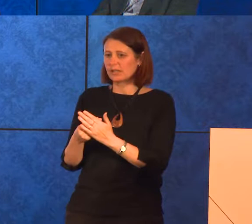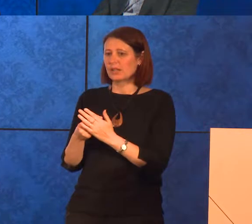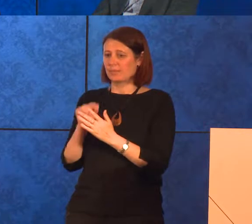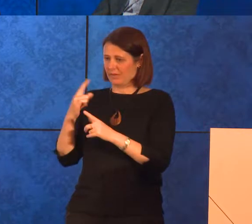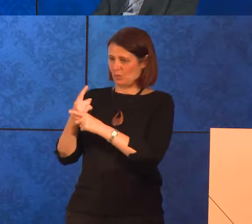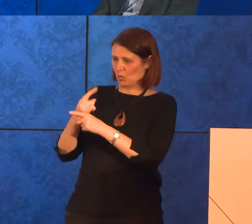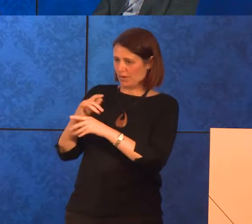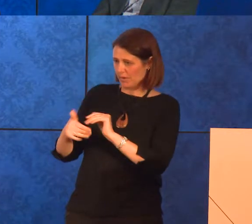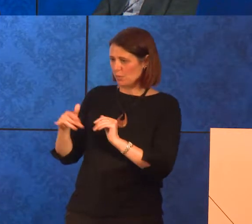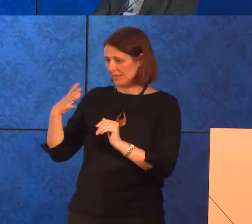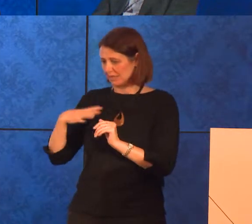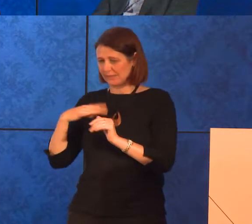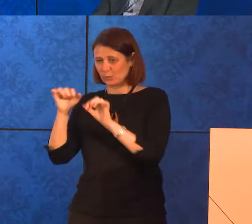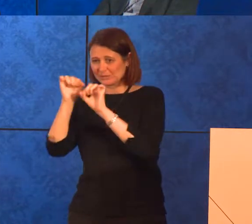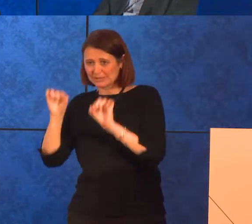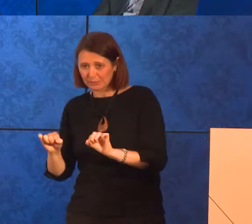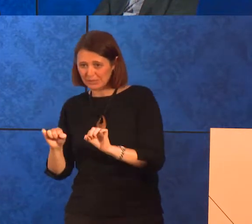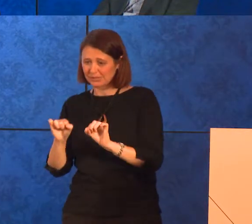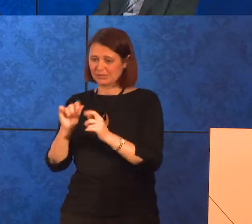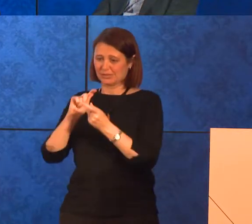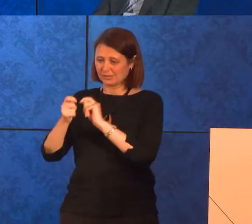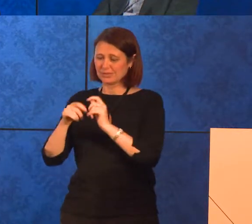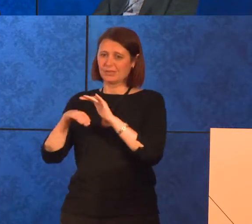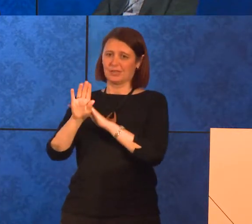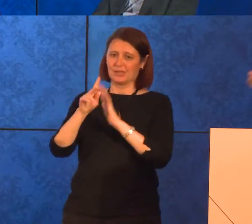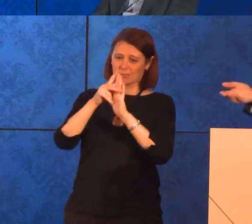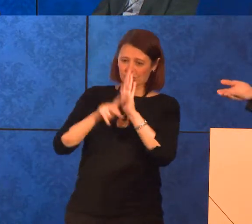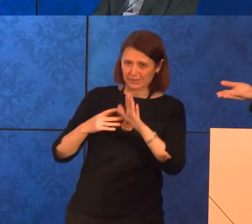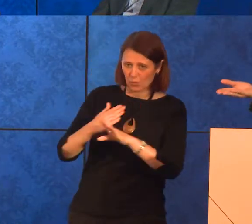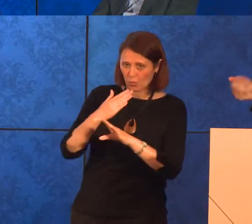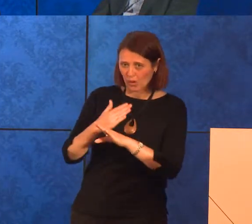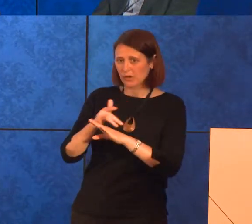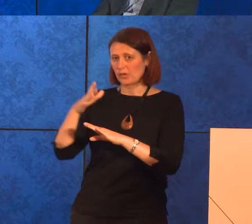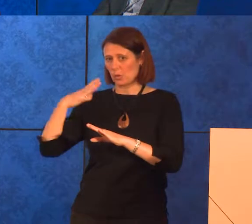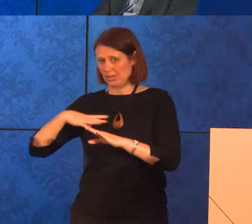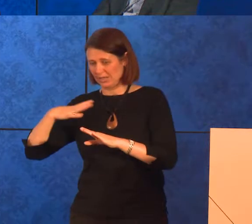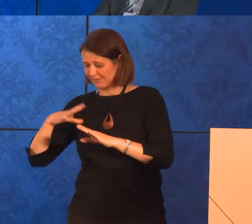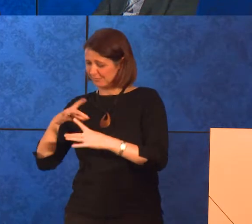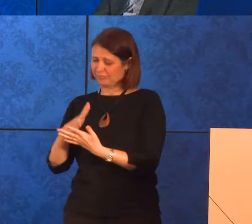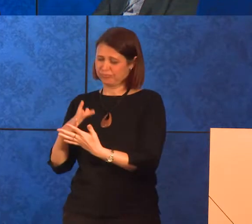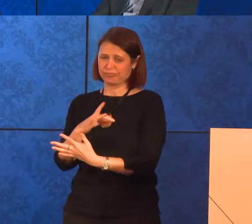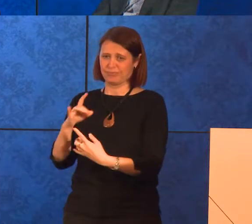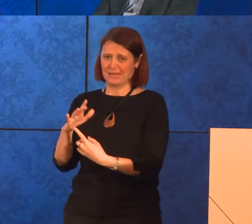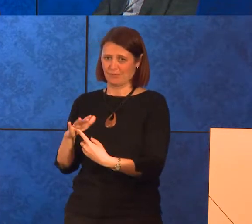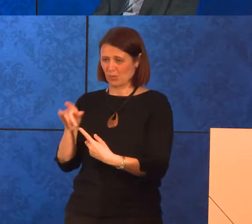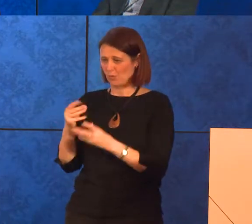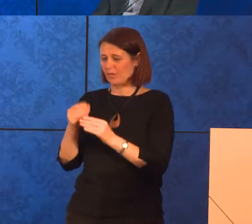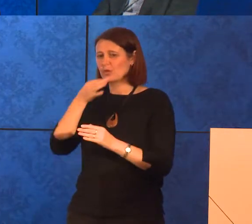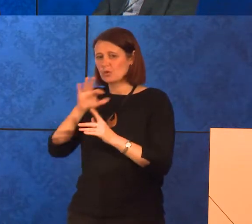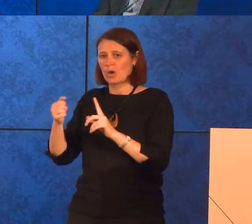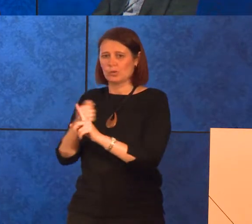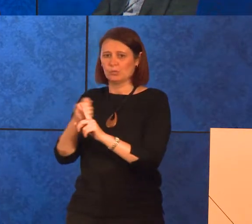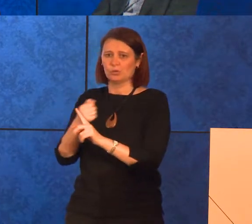at the moment. We need it for systemic advocacy, that policy work that I was talking about that was so critical in the Child Abuse